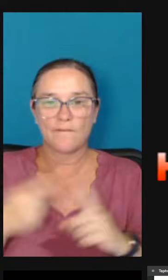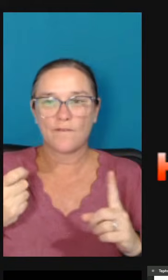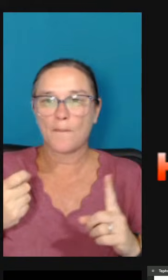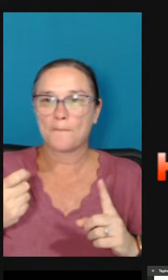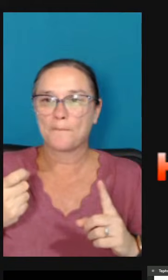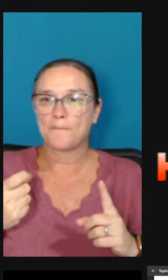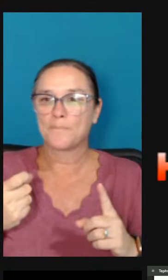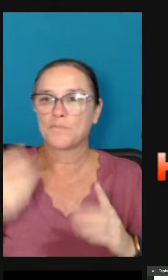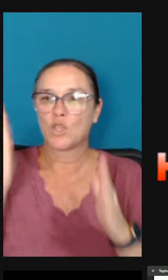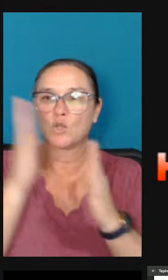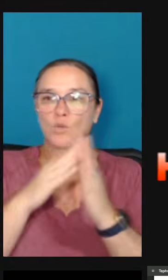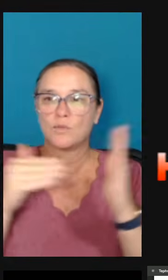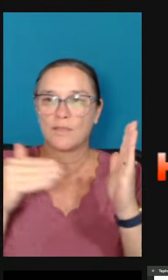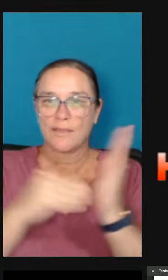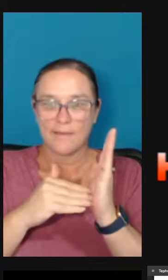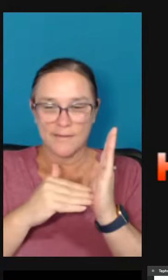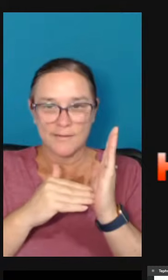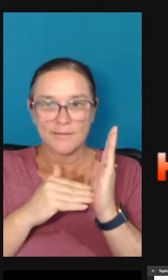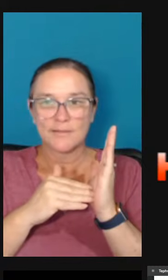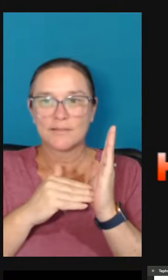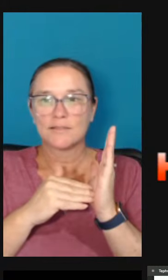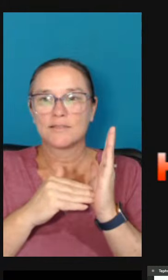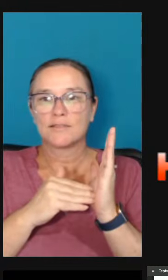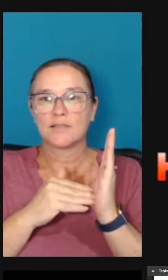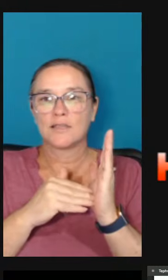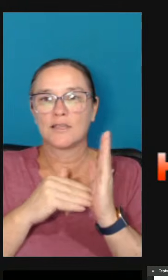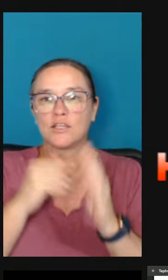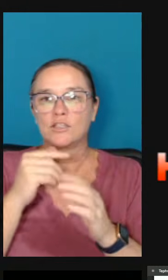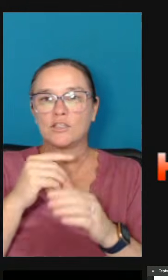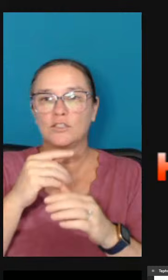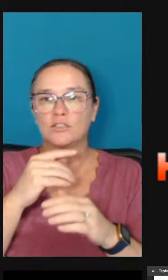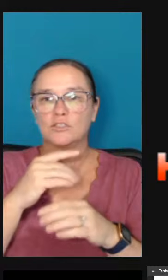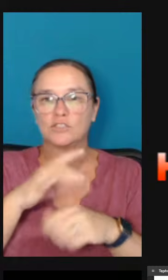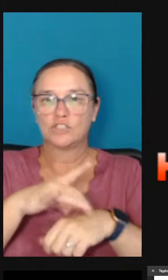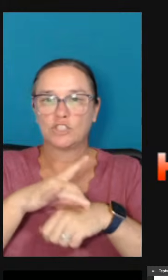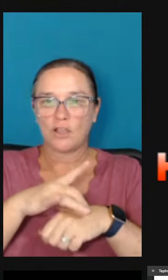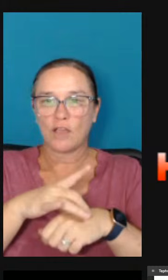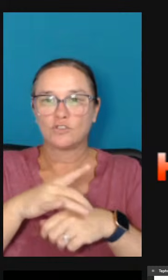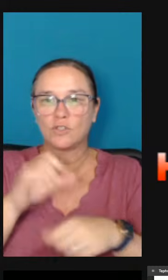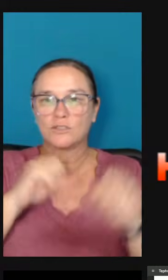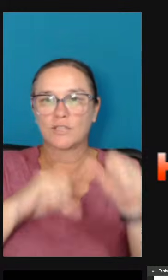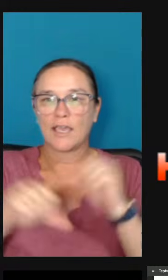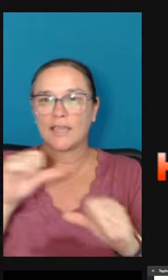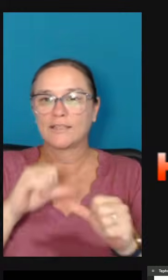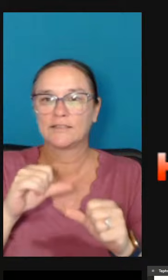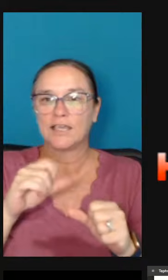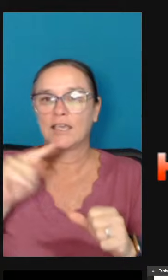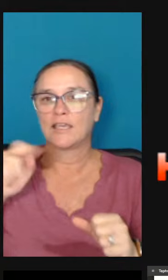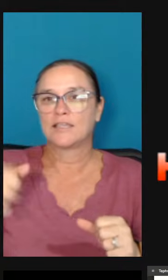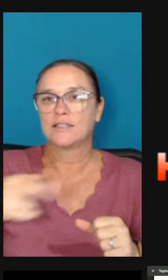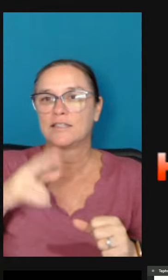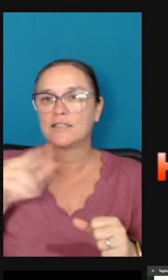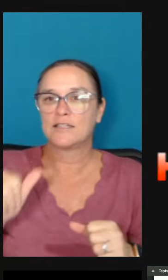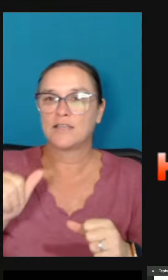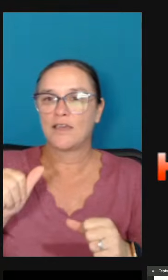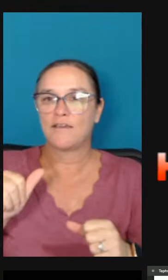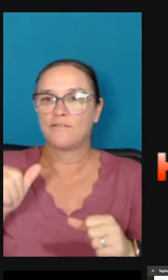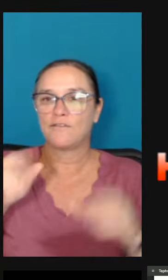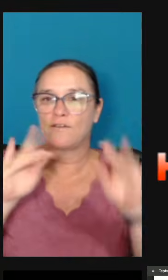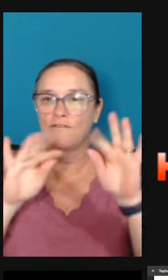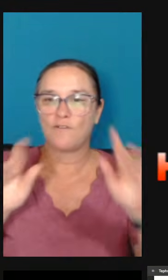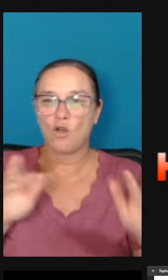from New Zealand, Geological Sciences here, that documents Tephra fall cleanup in urban environments all over the